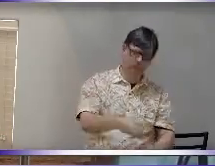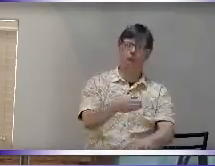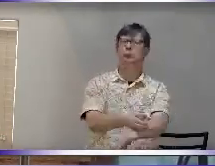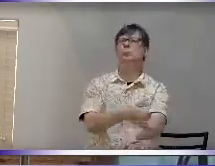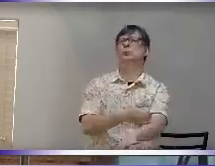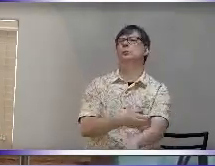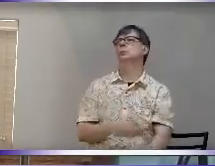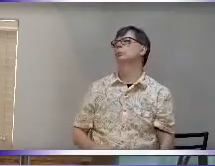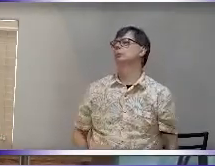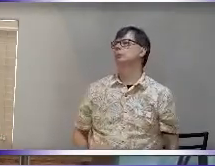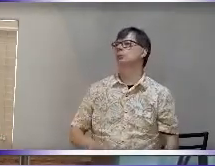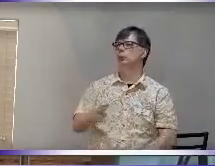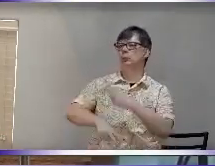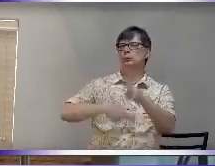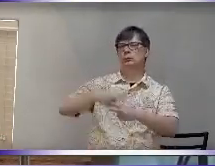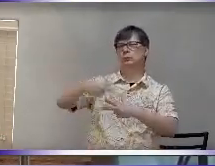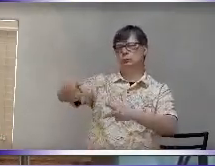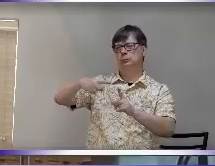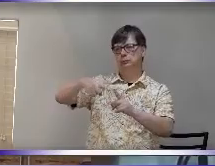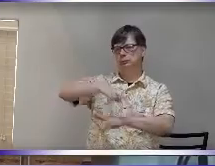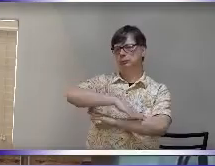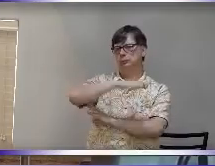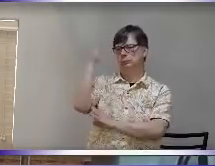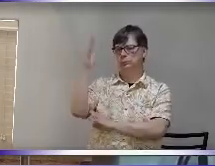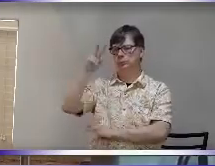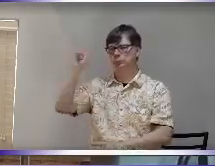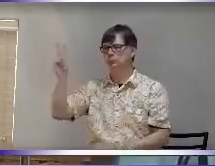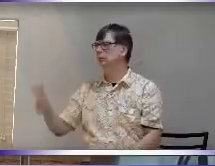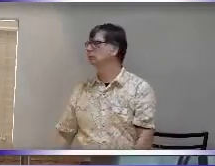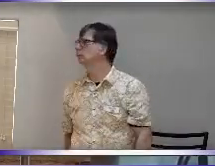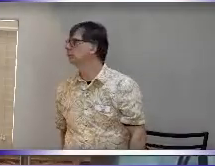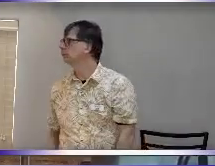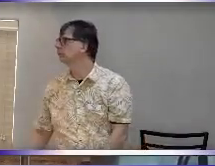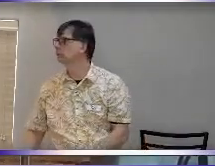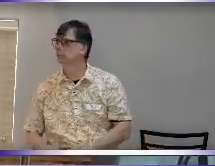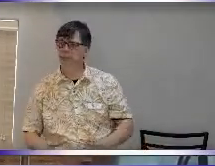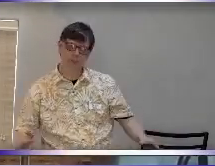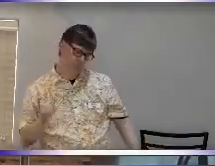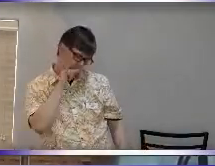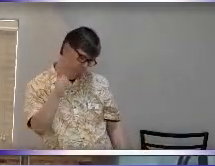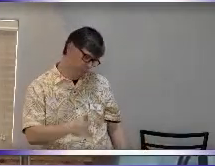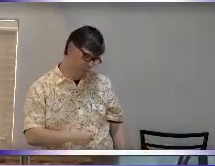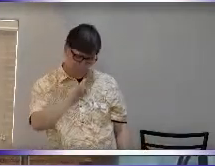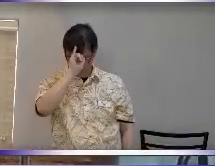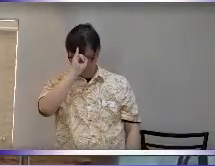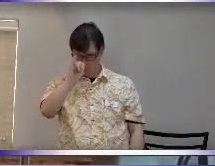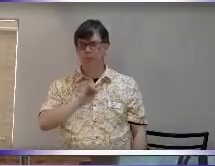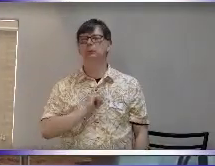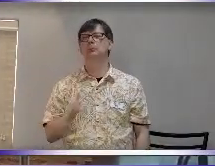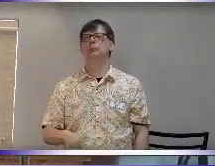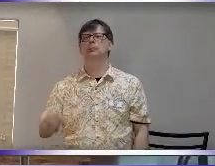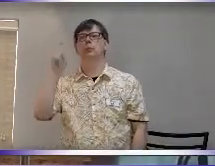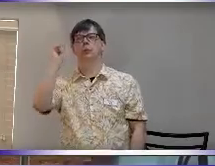in the United in the world today. Another country, like a large country like China or India, within that